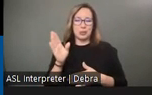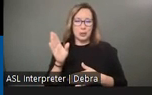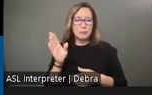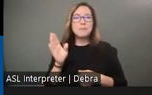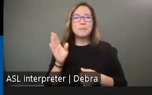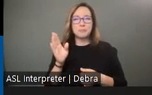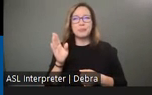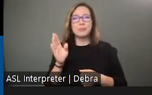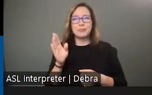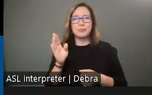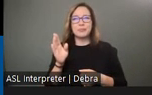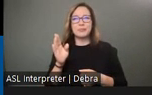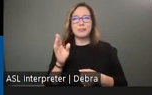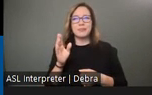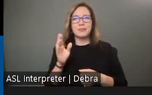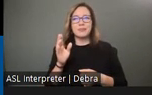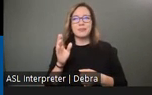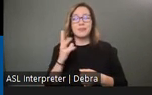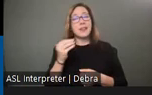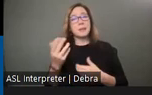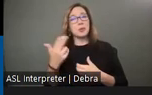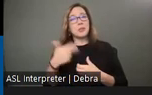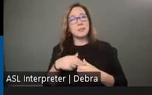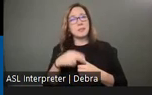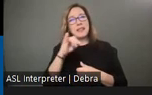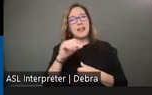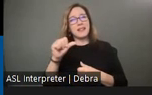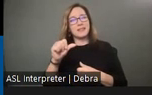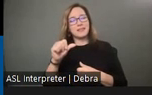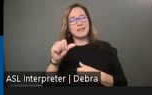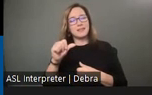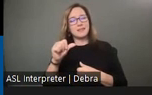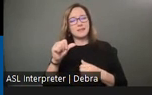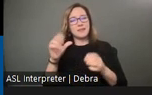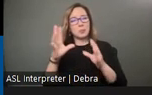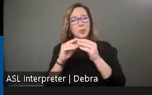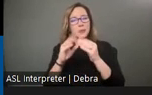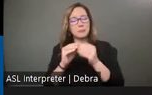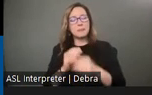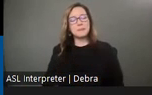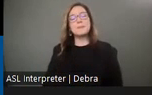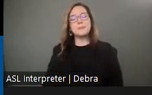and participation in this IA virtual symposium. Thanks, Brian. Thanks.